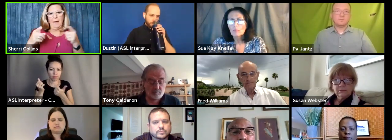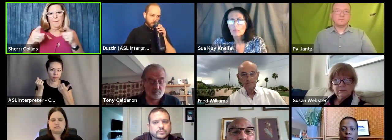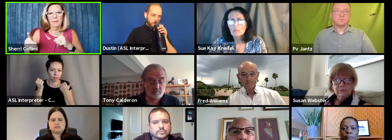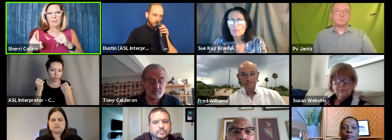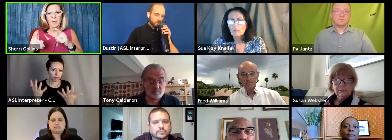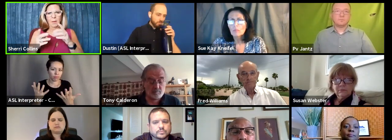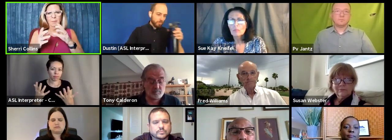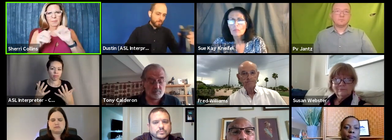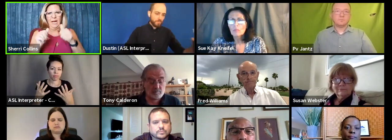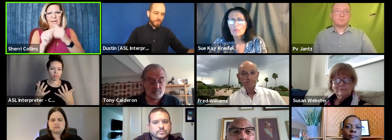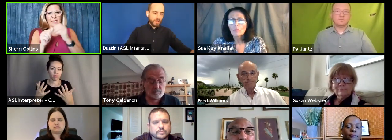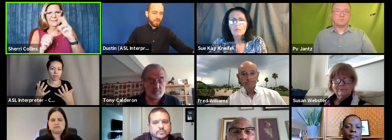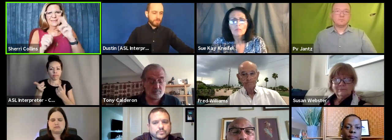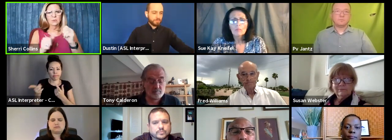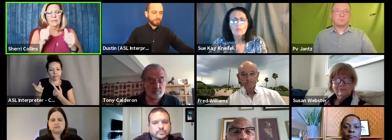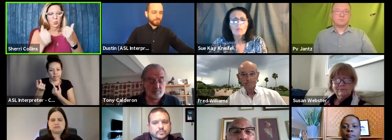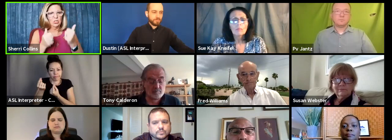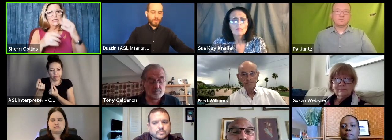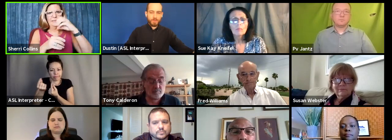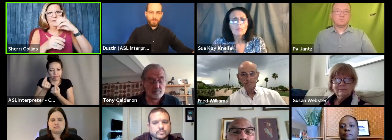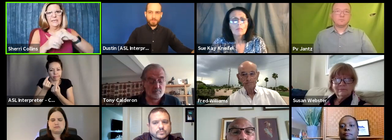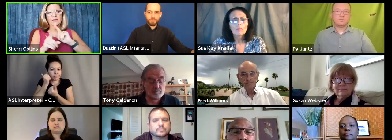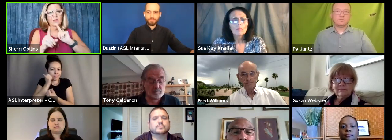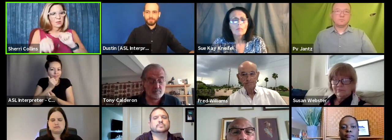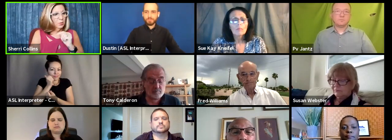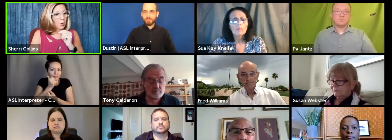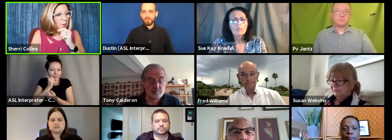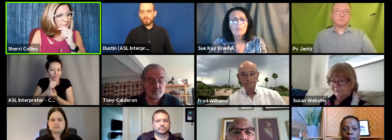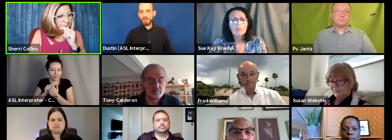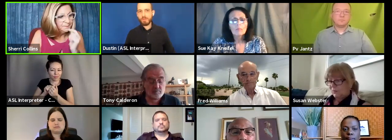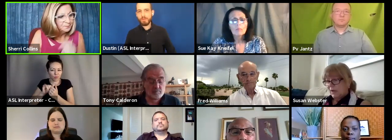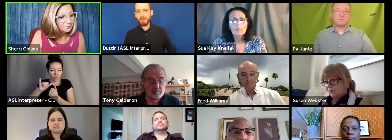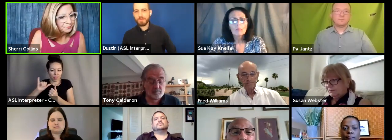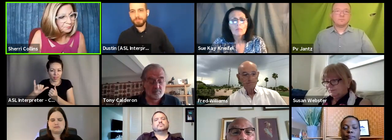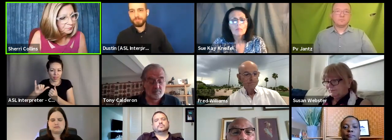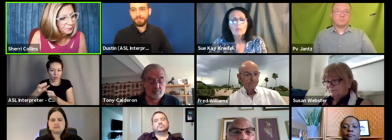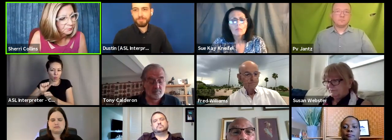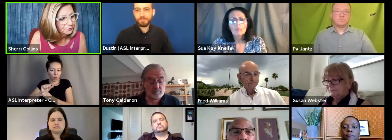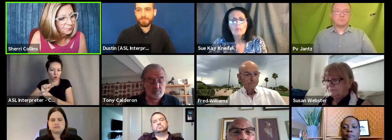are happening behind the scenes, which is in the report.